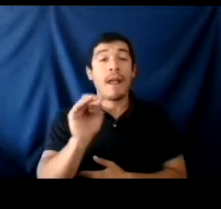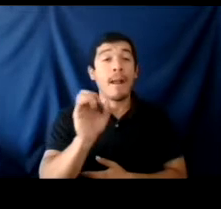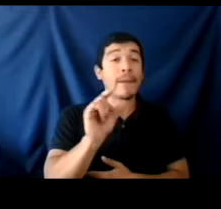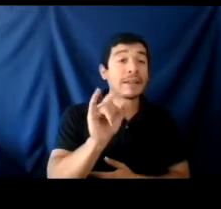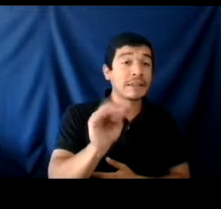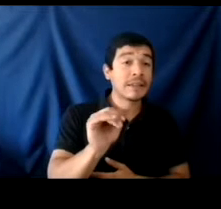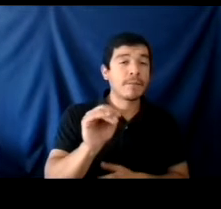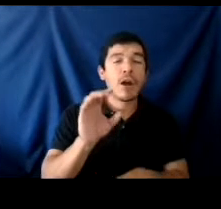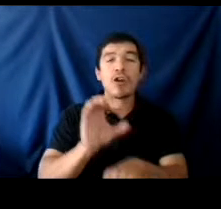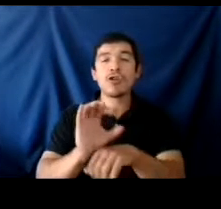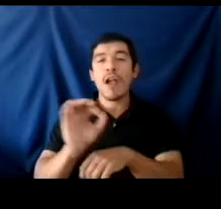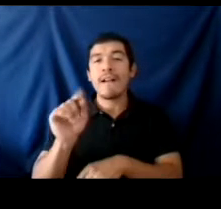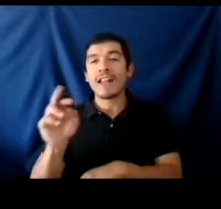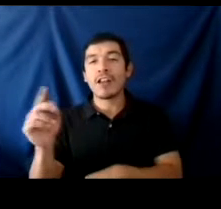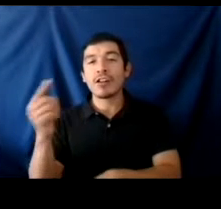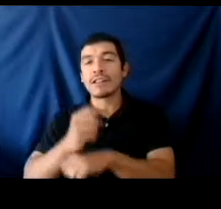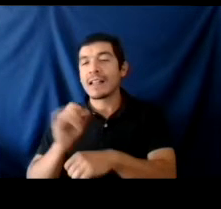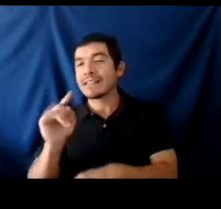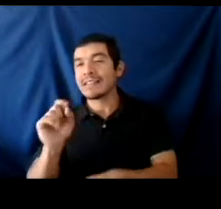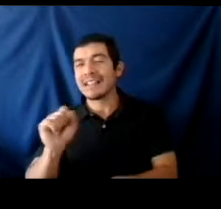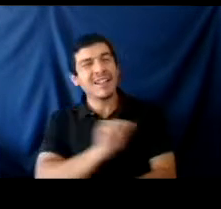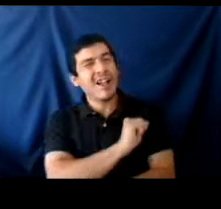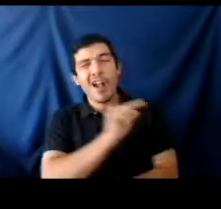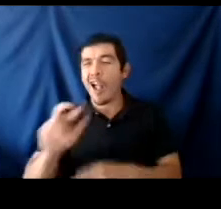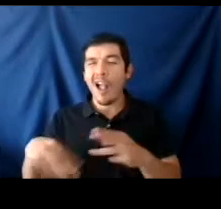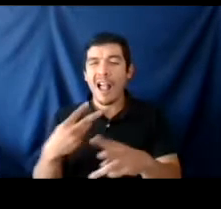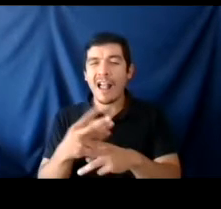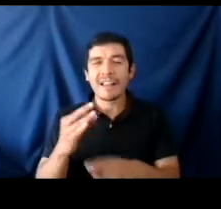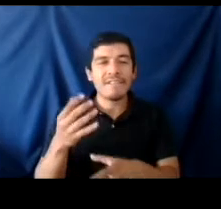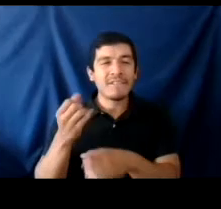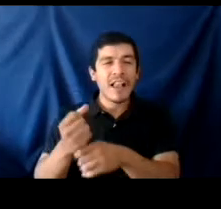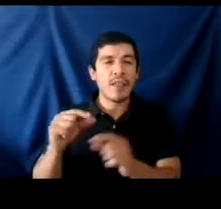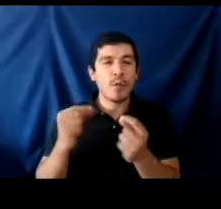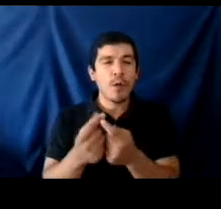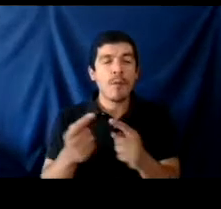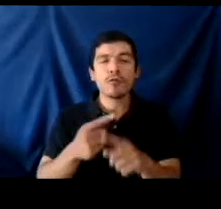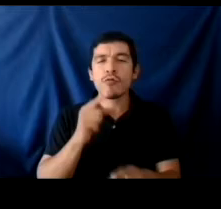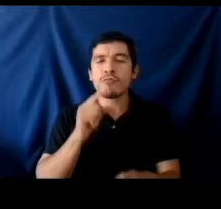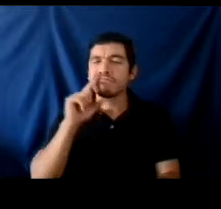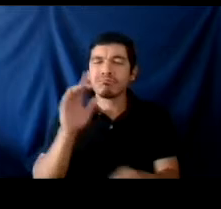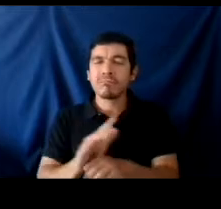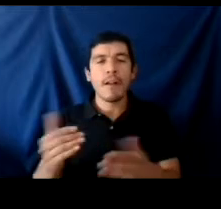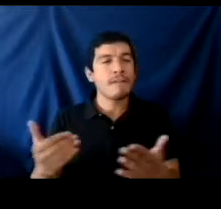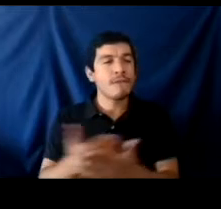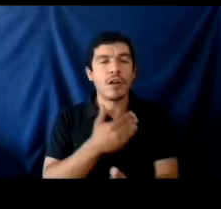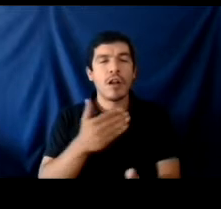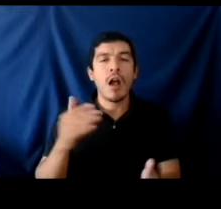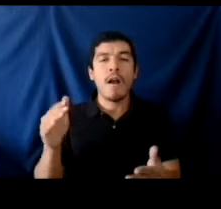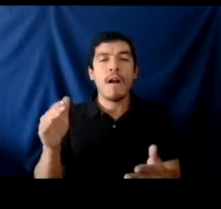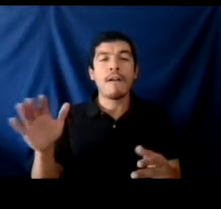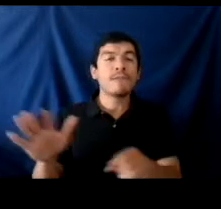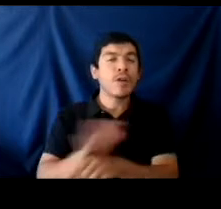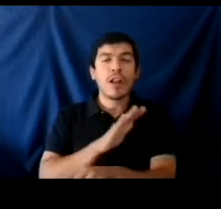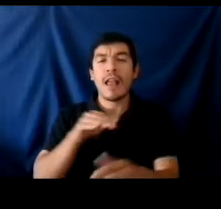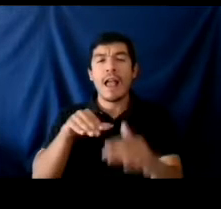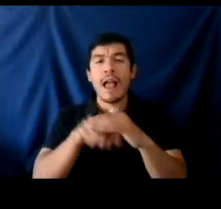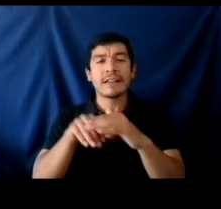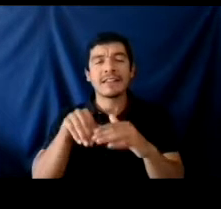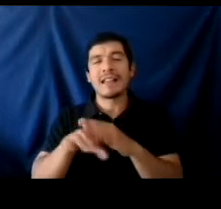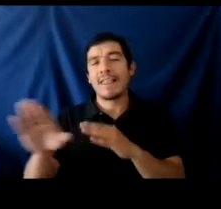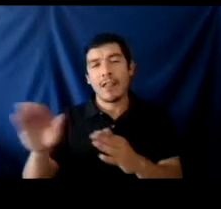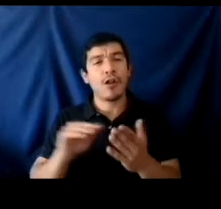of Latter-day Saints, all kinds of faith groups to help ensure full access within the fabric of their